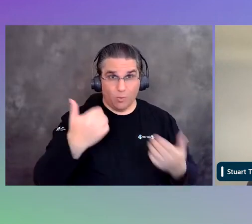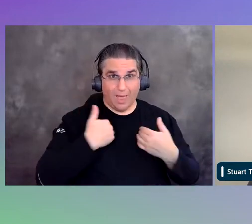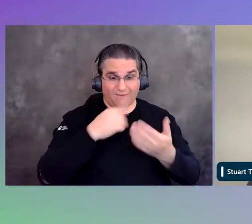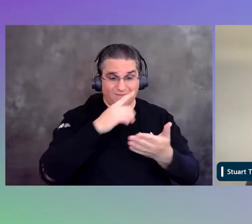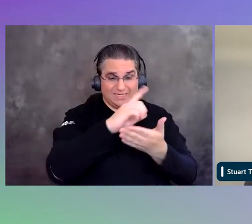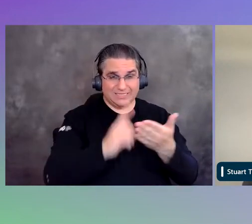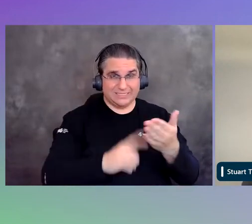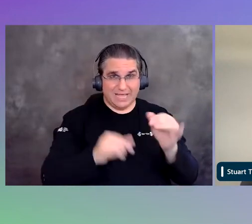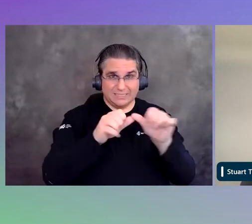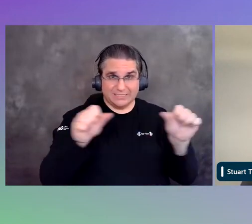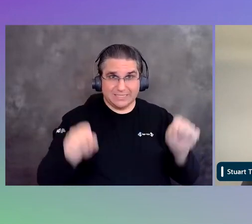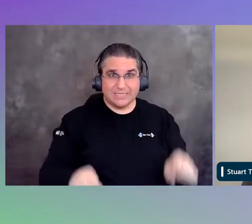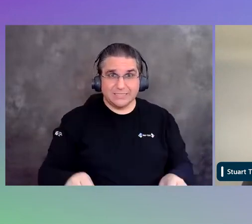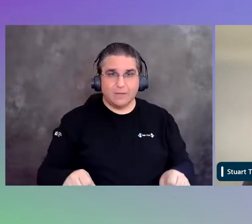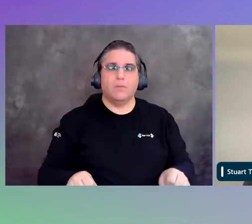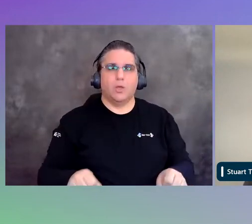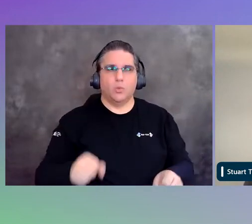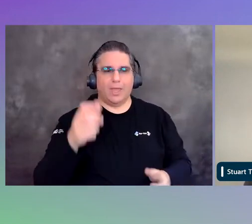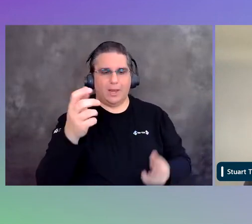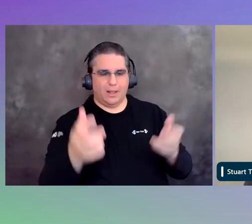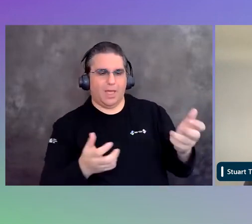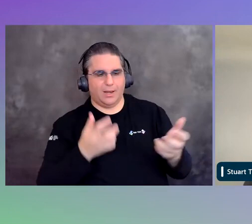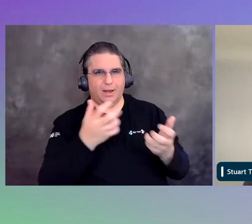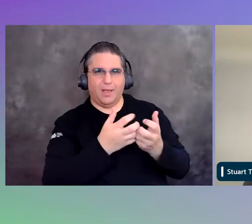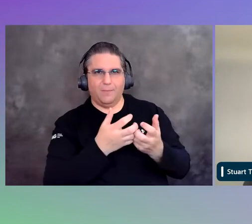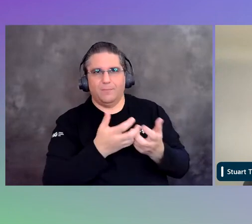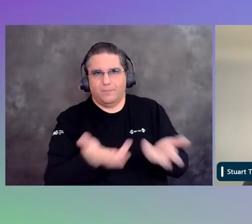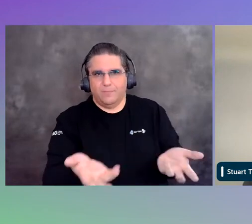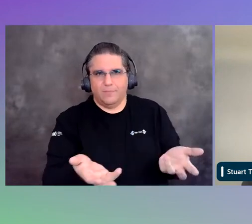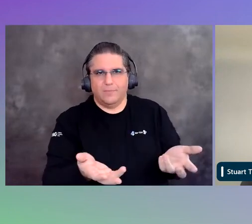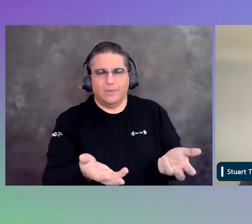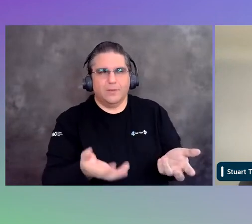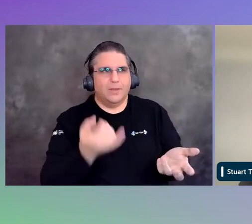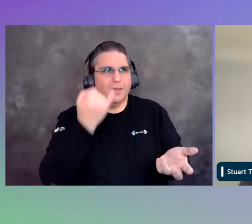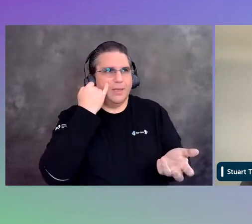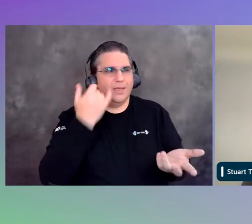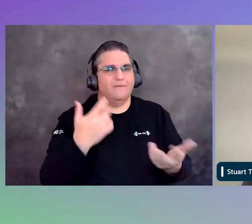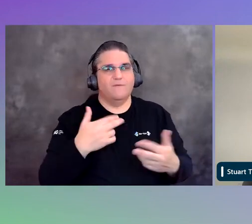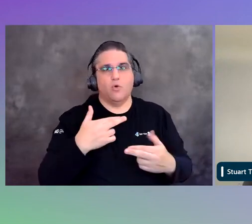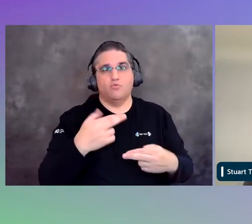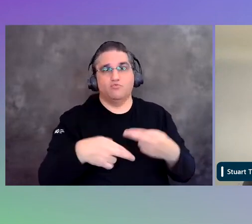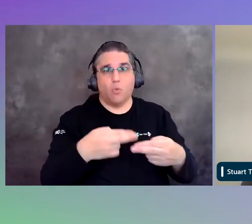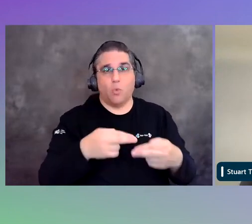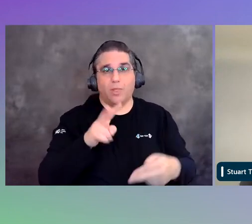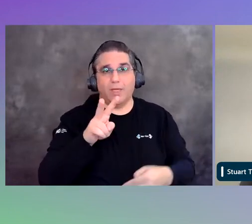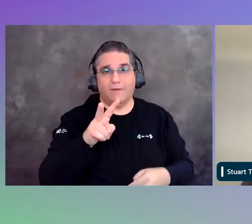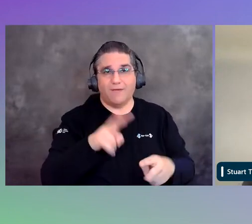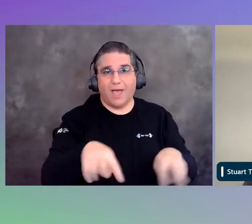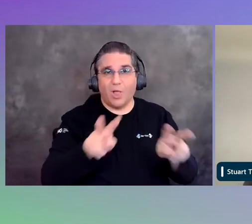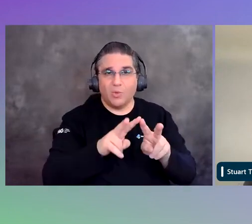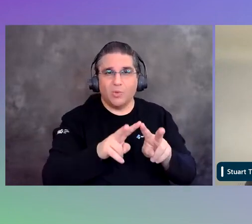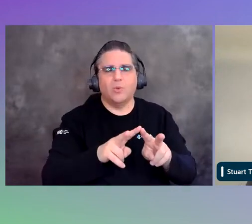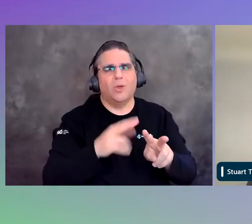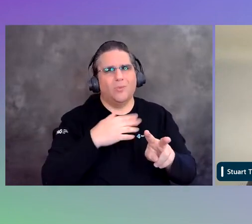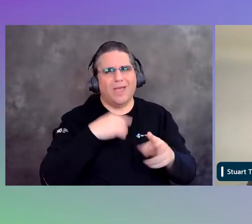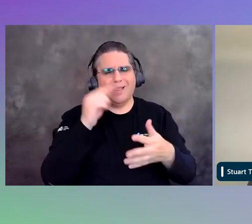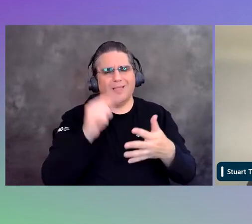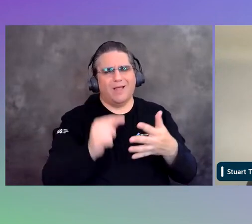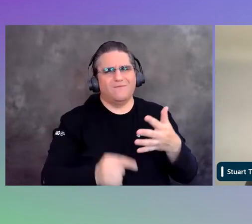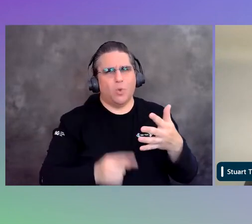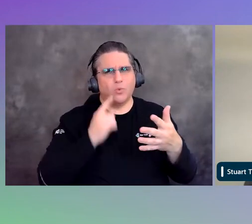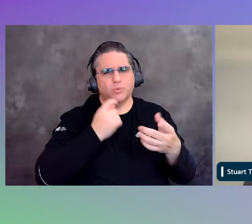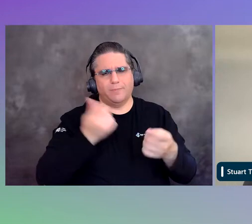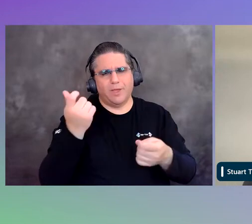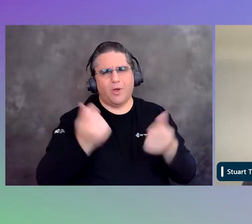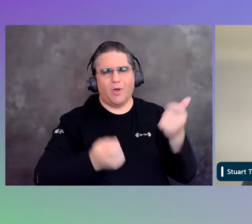meet it, aligning it with the design system. Things like role name value, again, we had a lot of those to pick off. So we started going